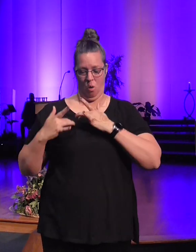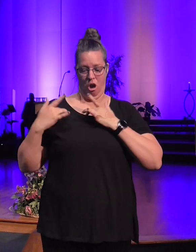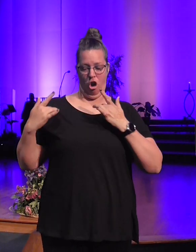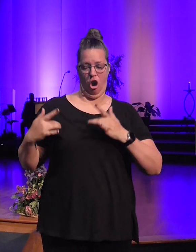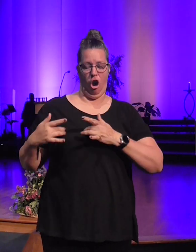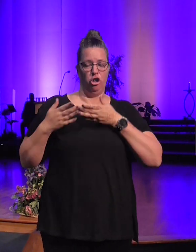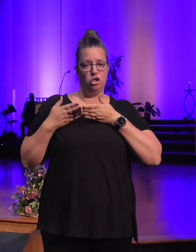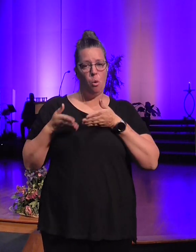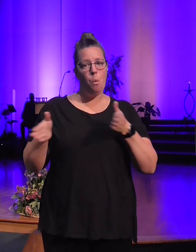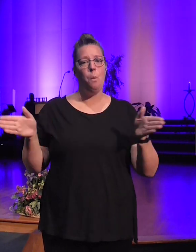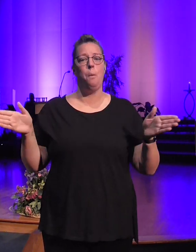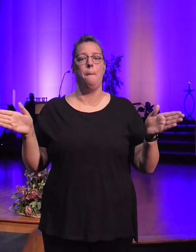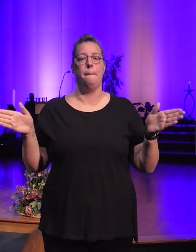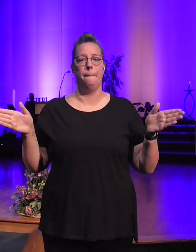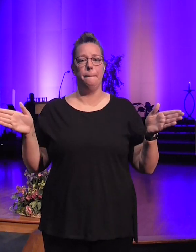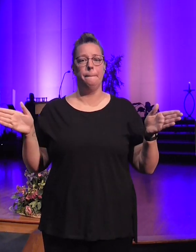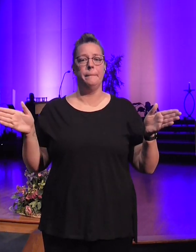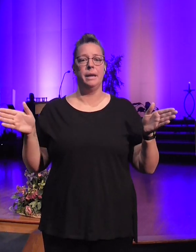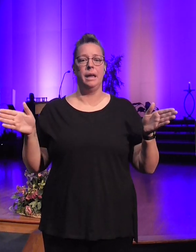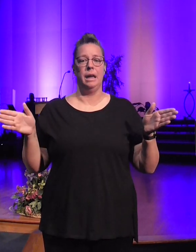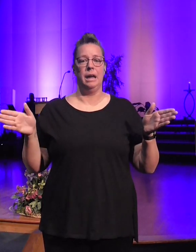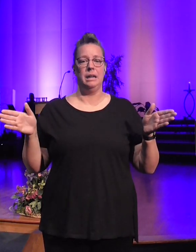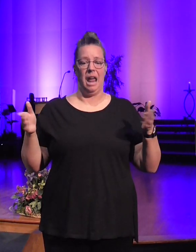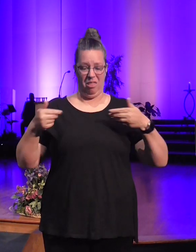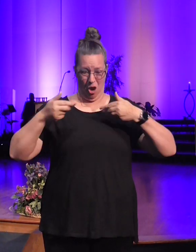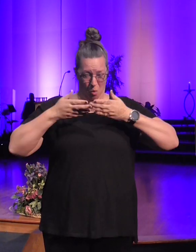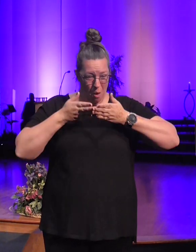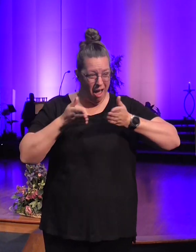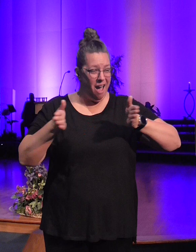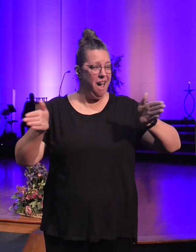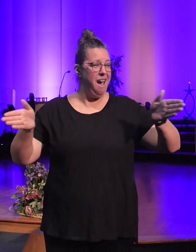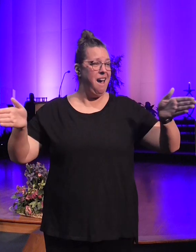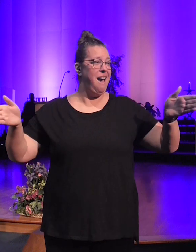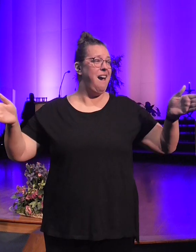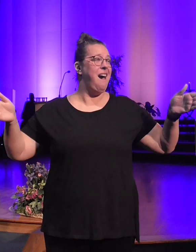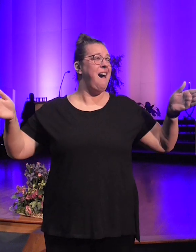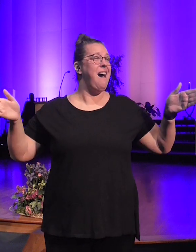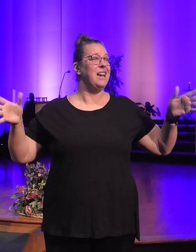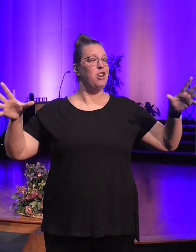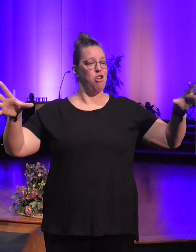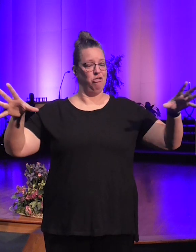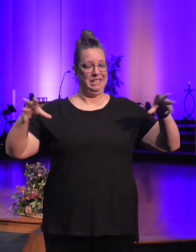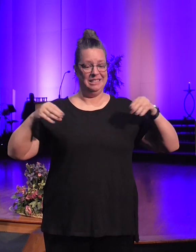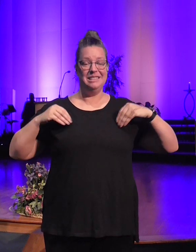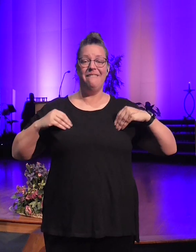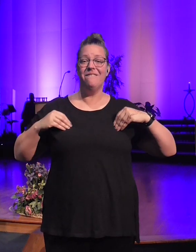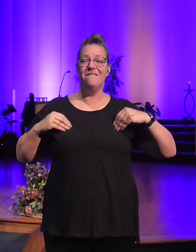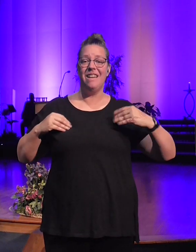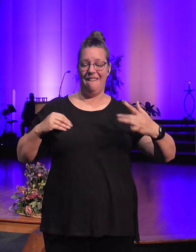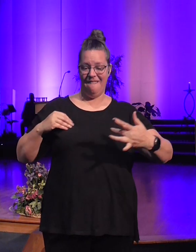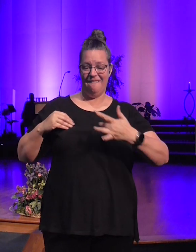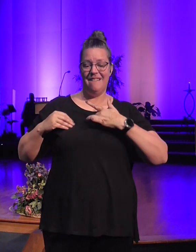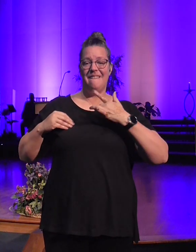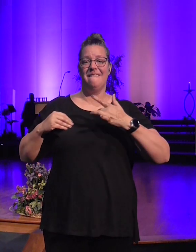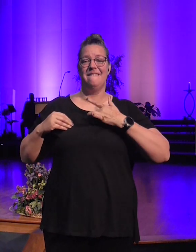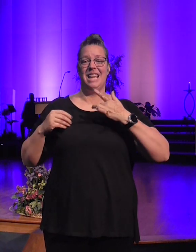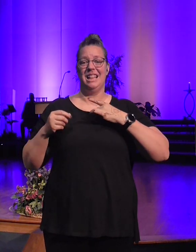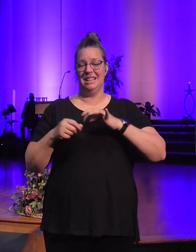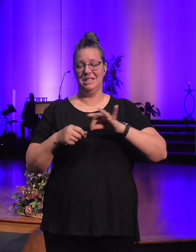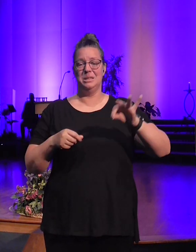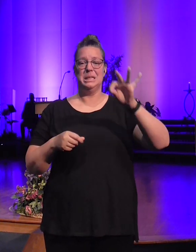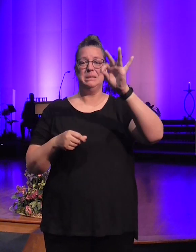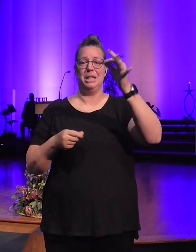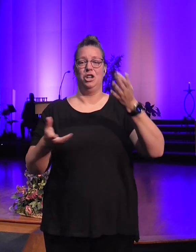hearts, and that we open our hearts wide to receive and to feel Spirit right